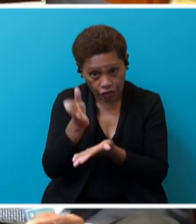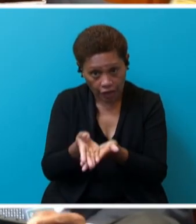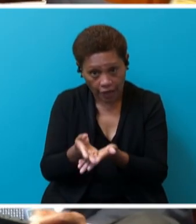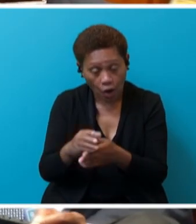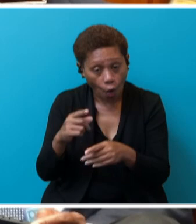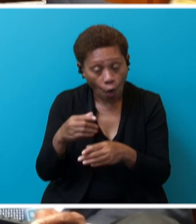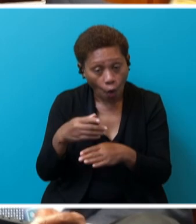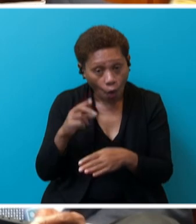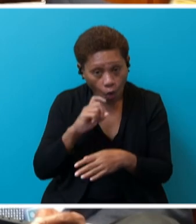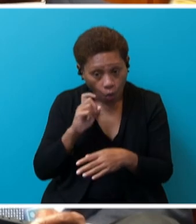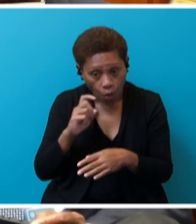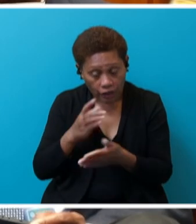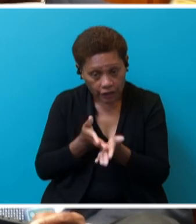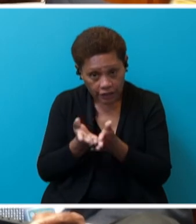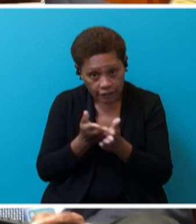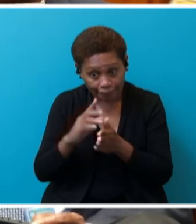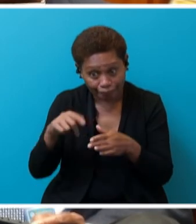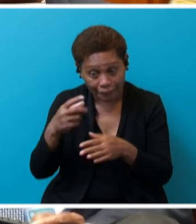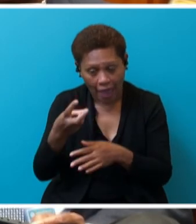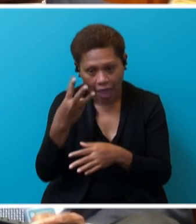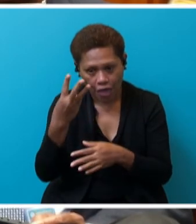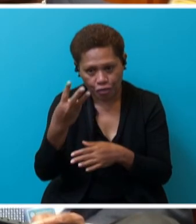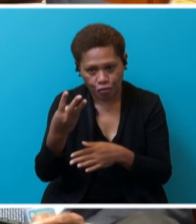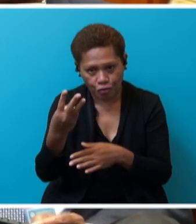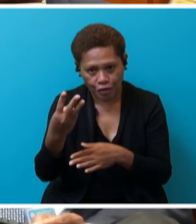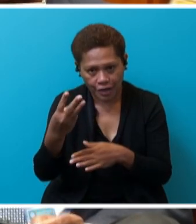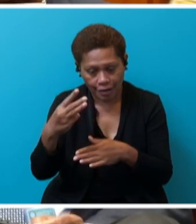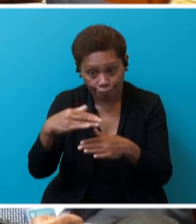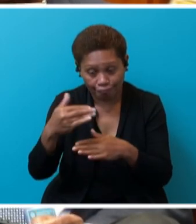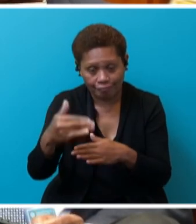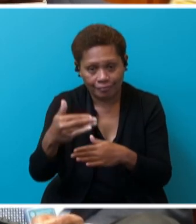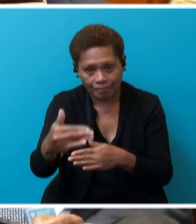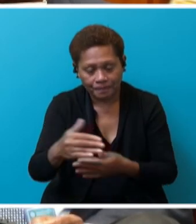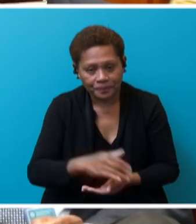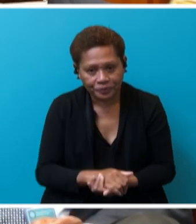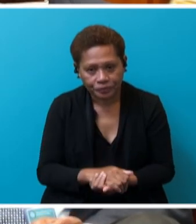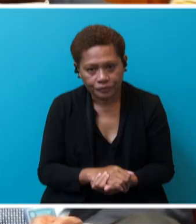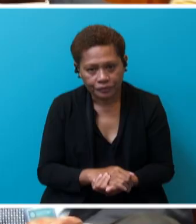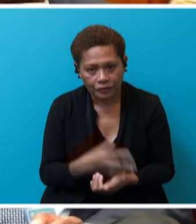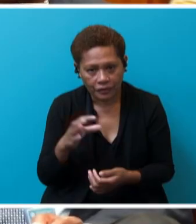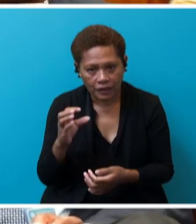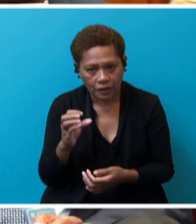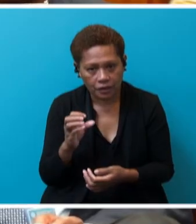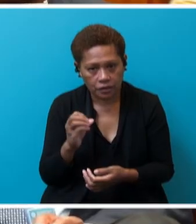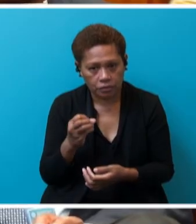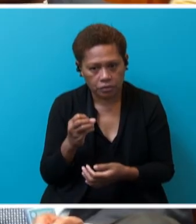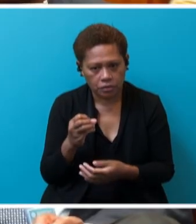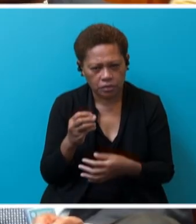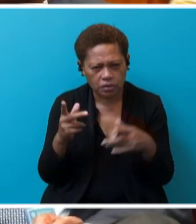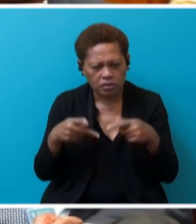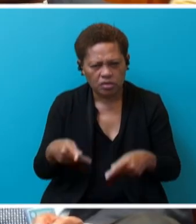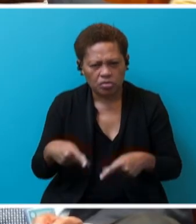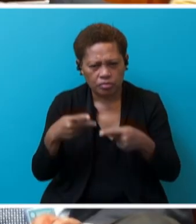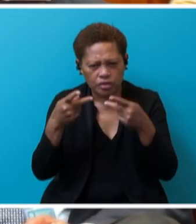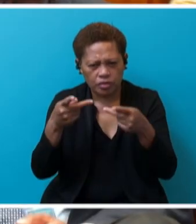for the next 3 decades. This strategic plan addresses climate vulnerability, aging infrastructure, and promotes circular economy